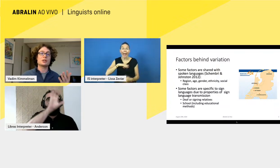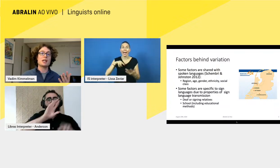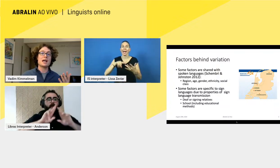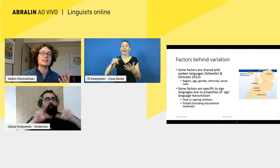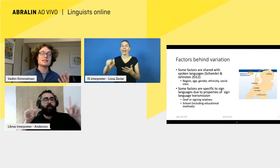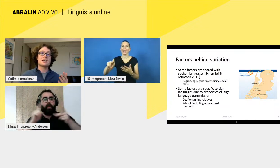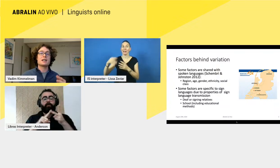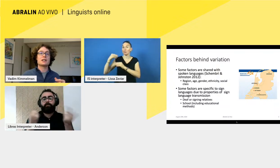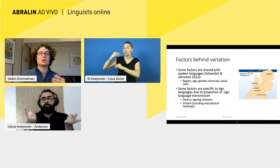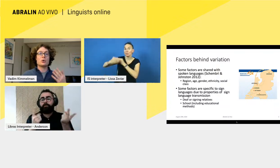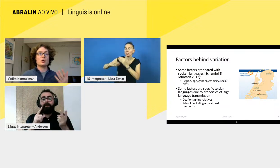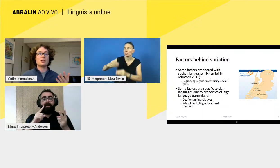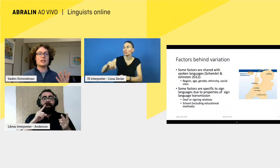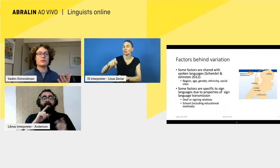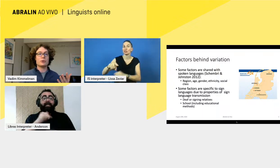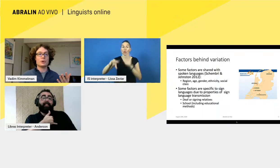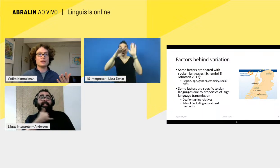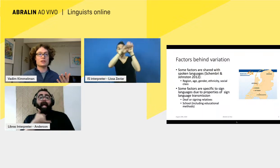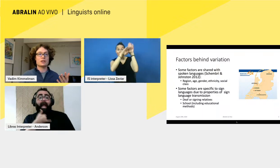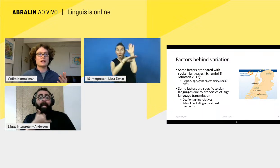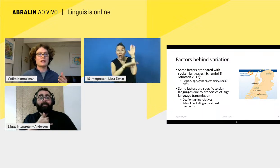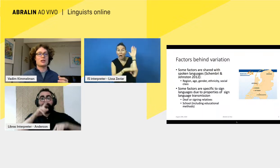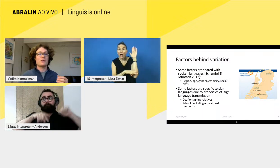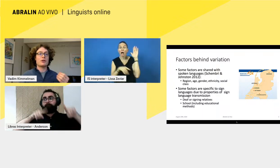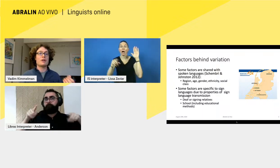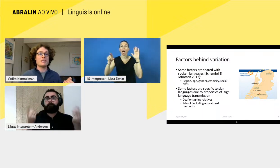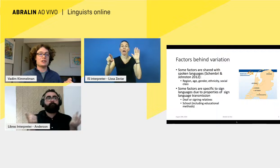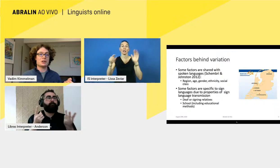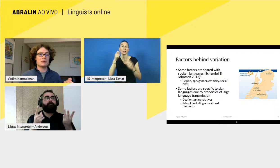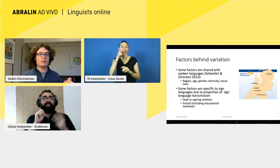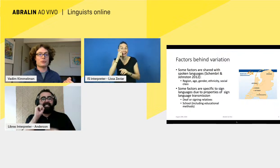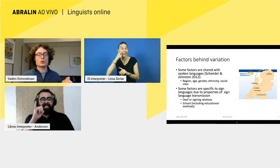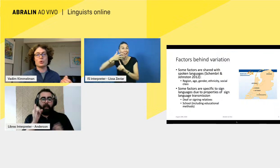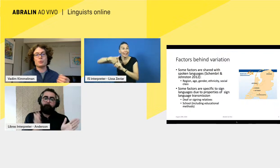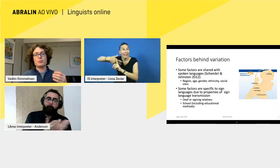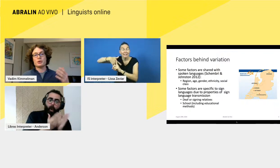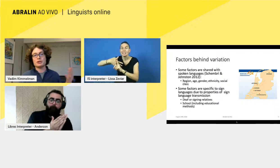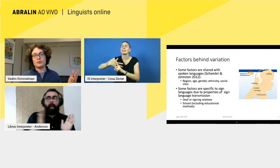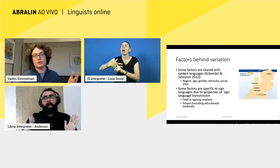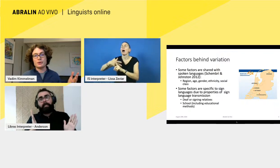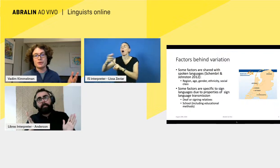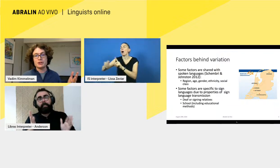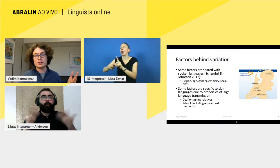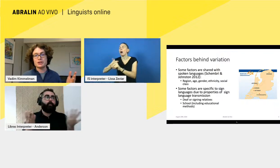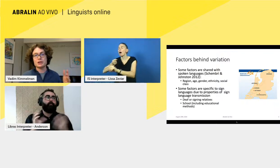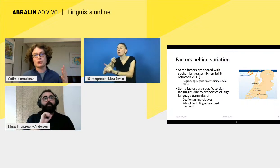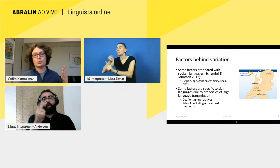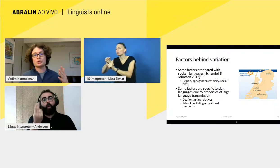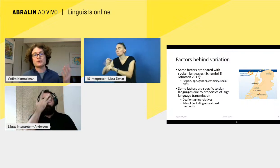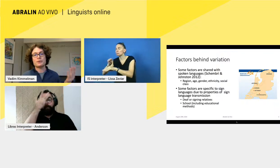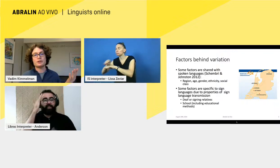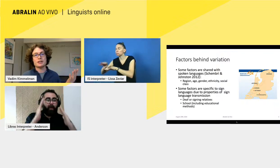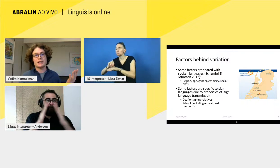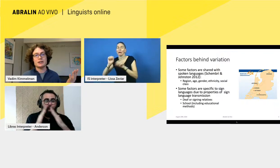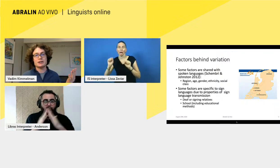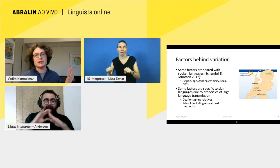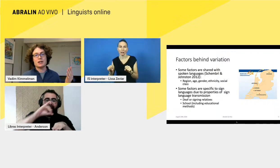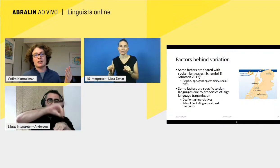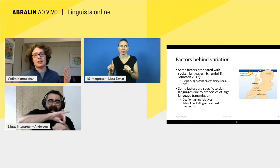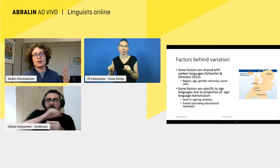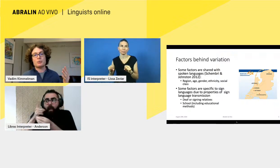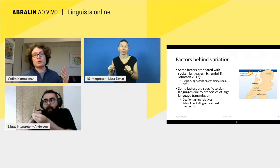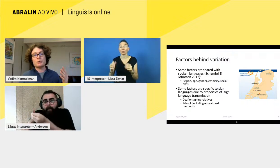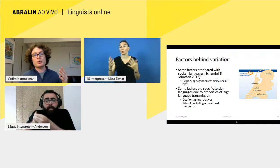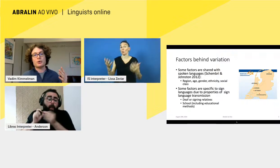and social class can all influence variation. So people in different regions can choose different